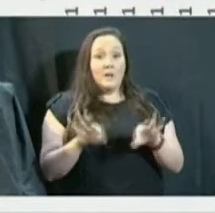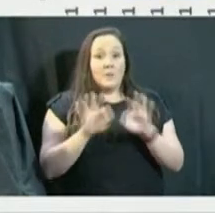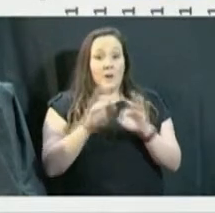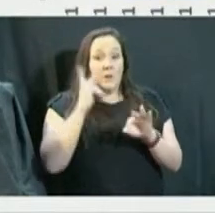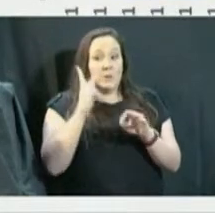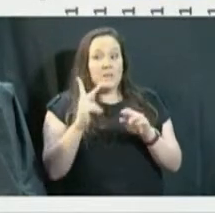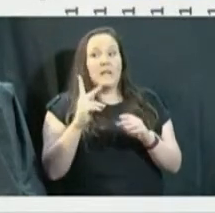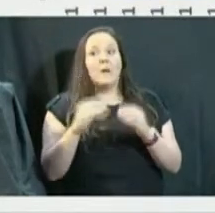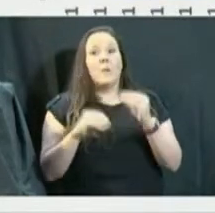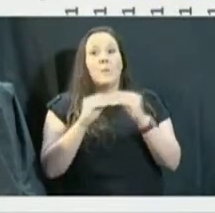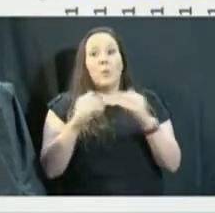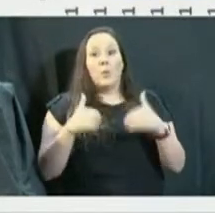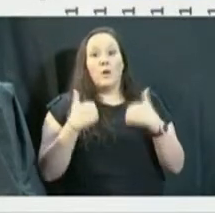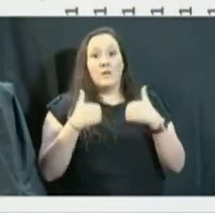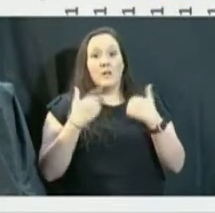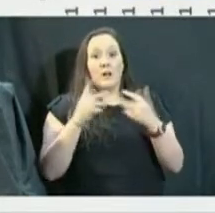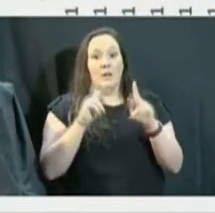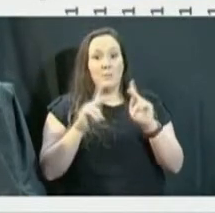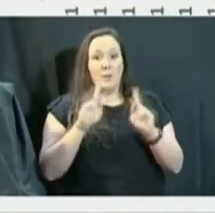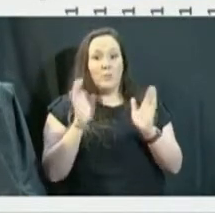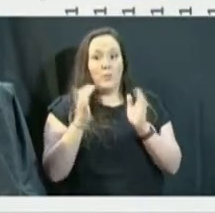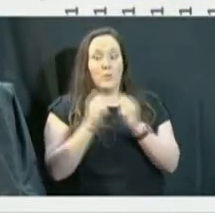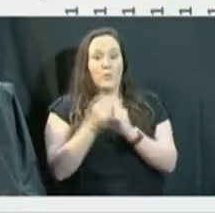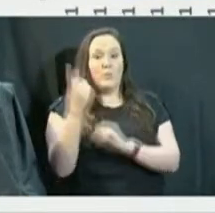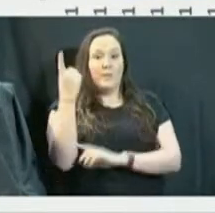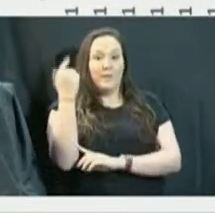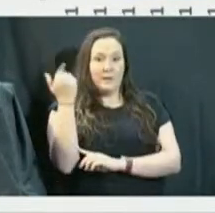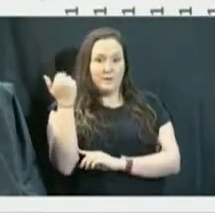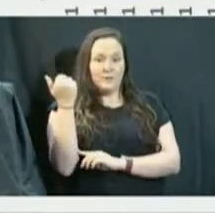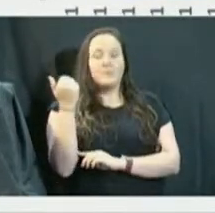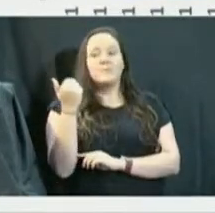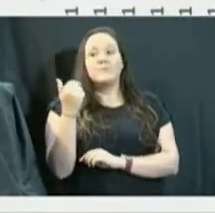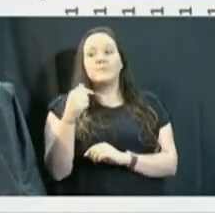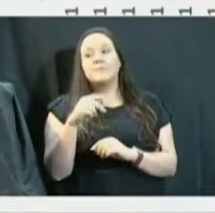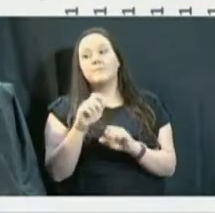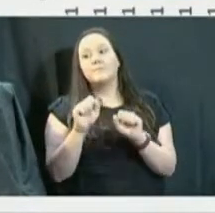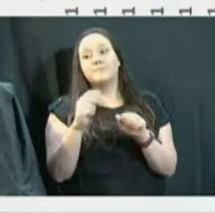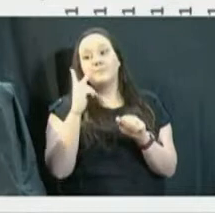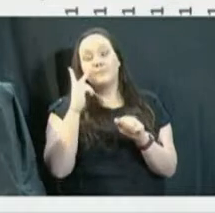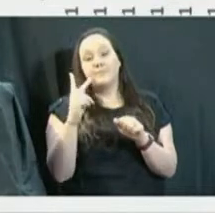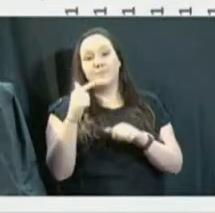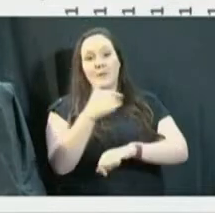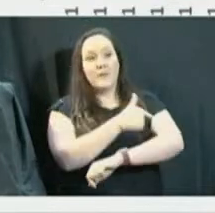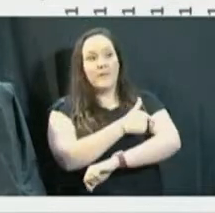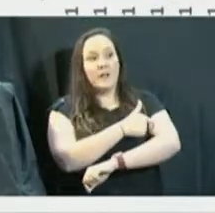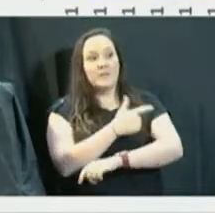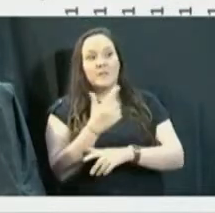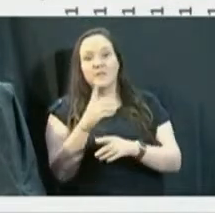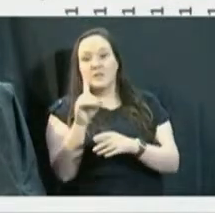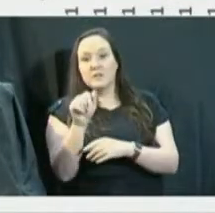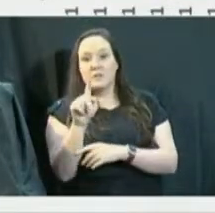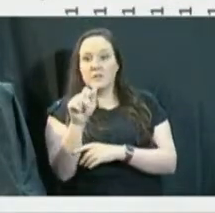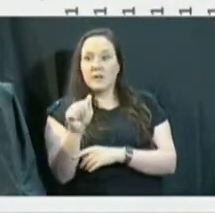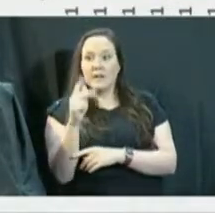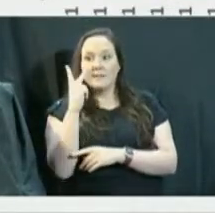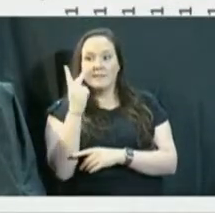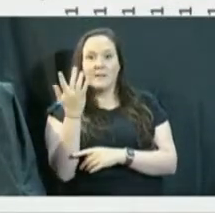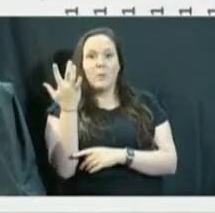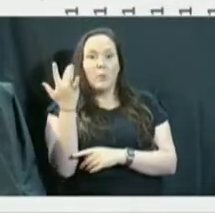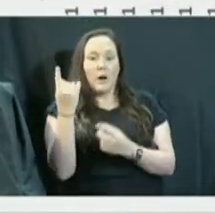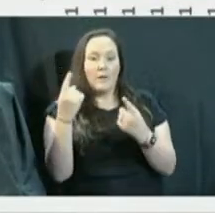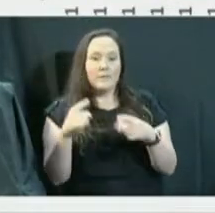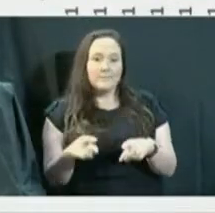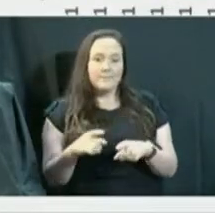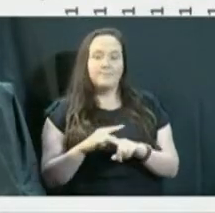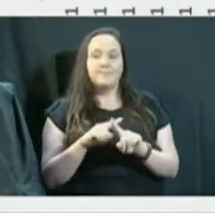population infected with COVID than we saw last year. And you can see from when you look at the vaccination data, you can kind of see why that's happening.